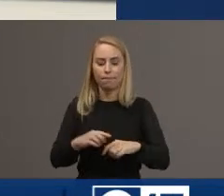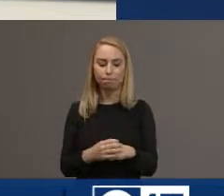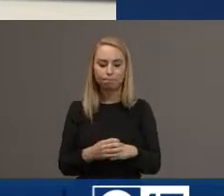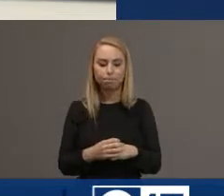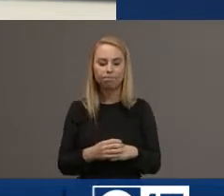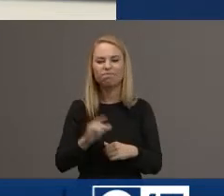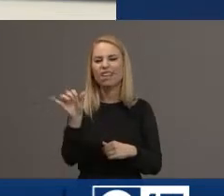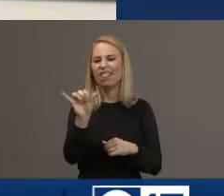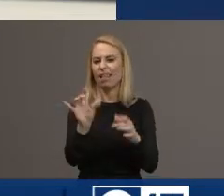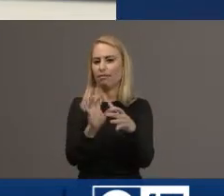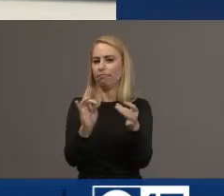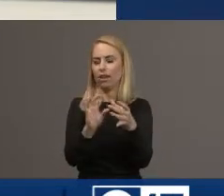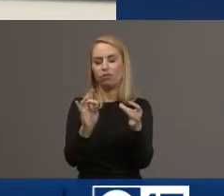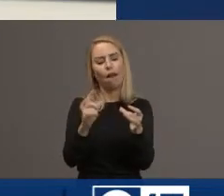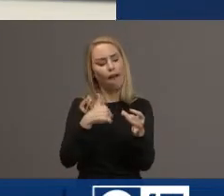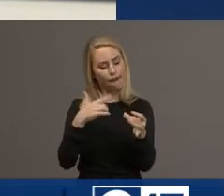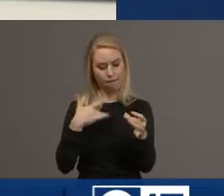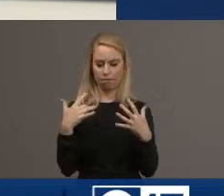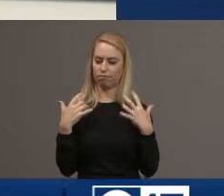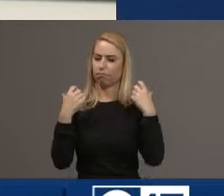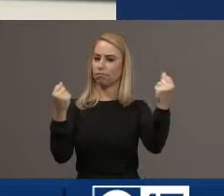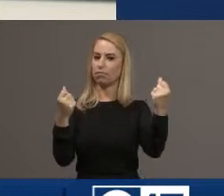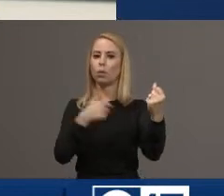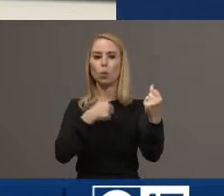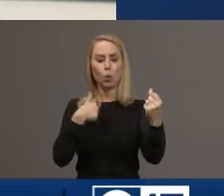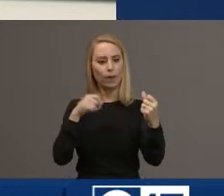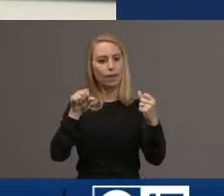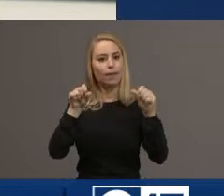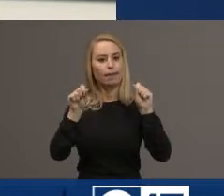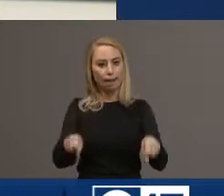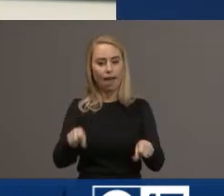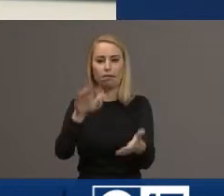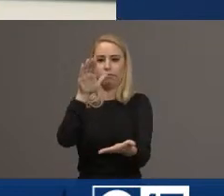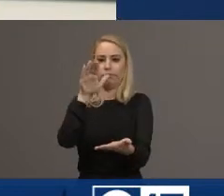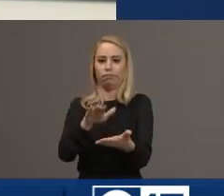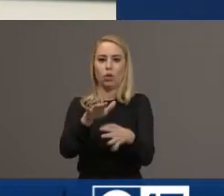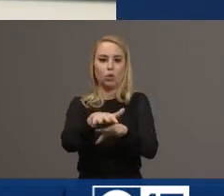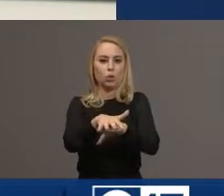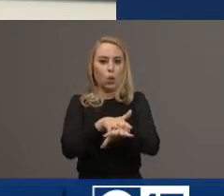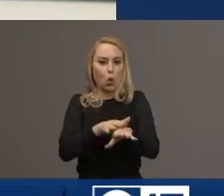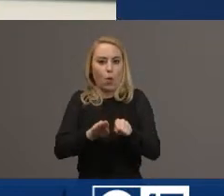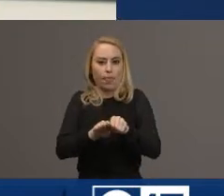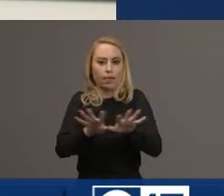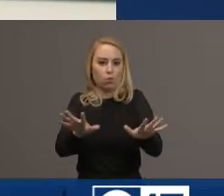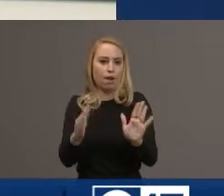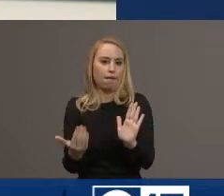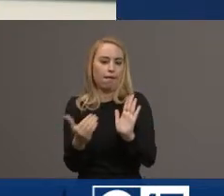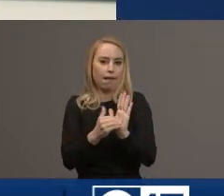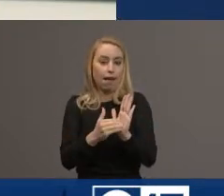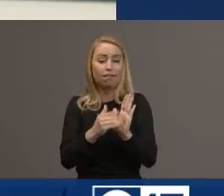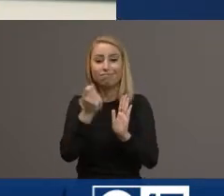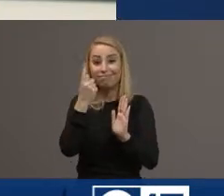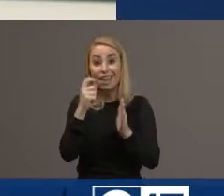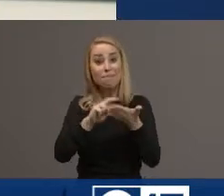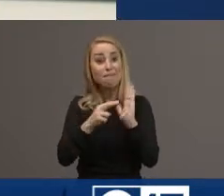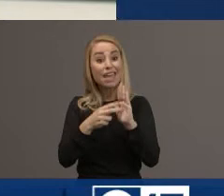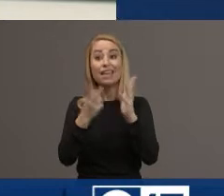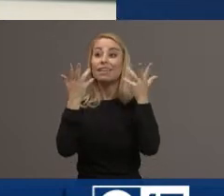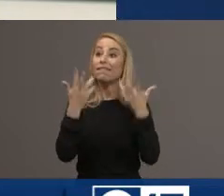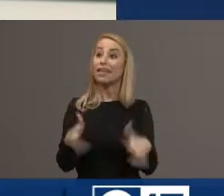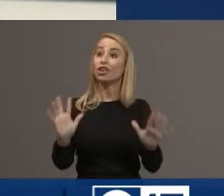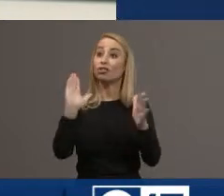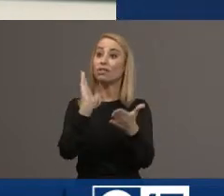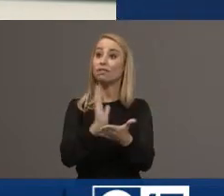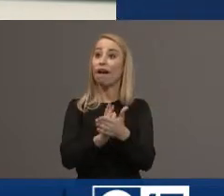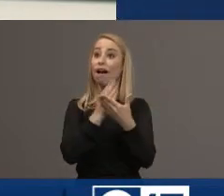every confidence that we can slow this spread again. And then this still won't be over. It will